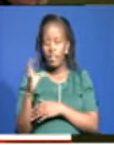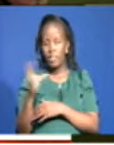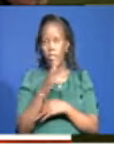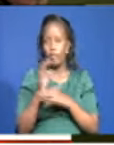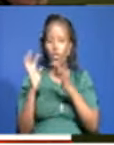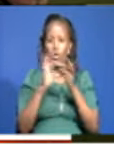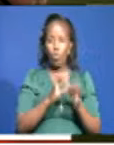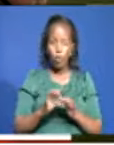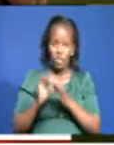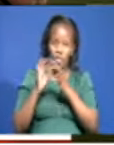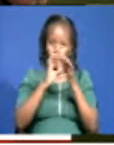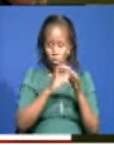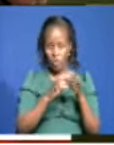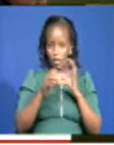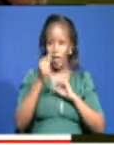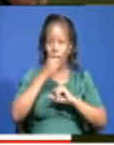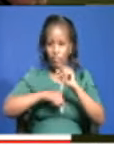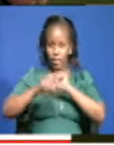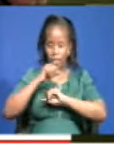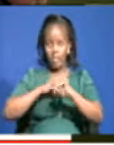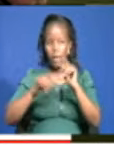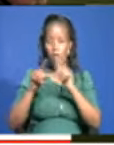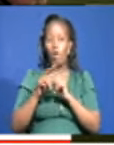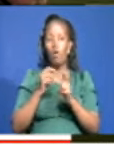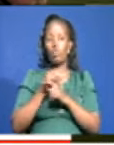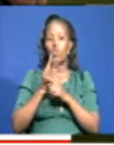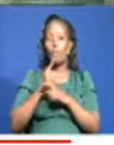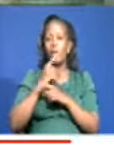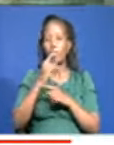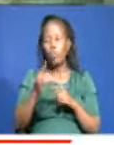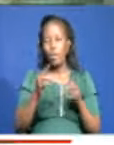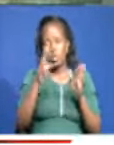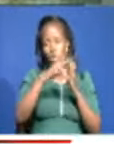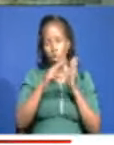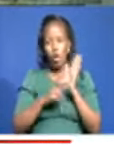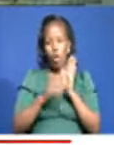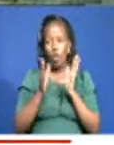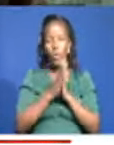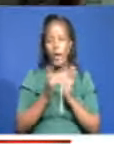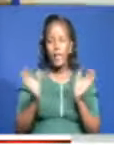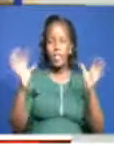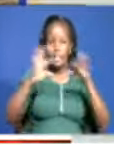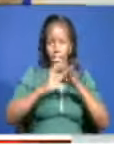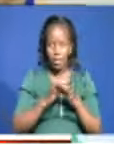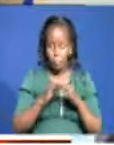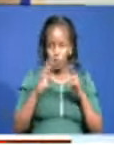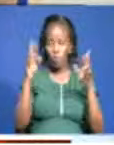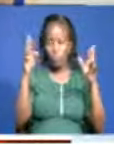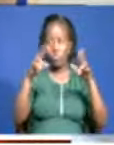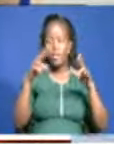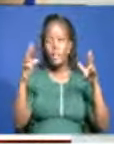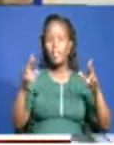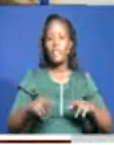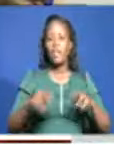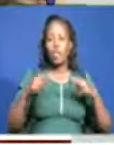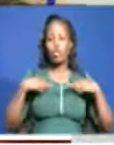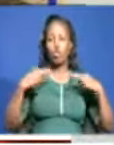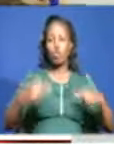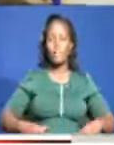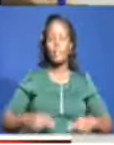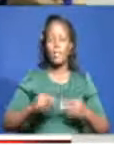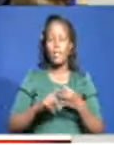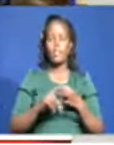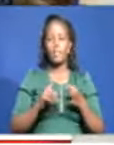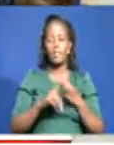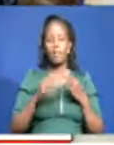activities and ensure compliance with the rules and engagement of international humanitarian law, international human rights and all